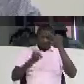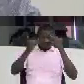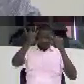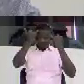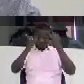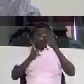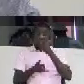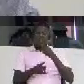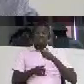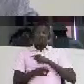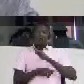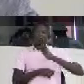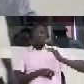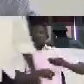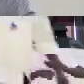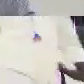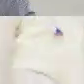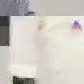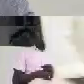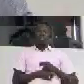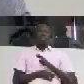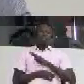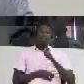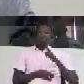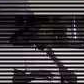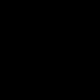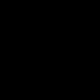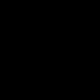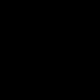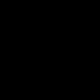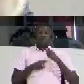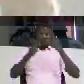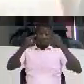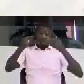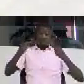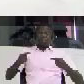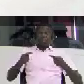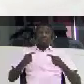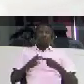of these women not to